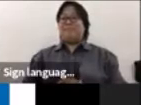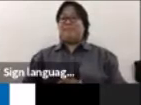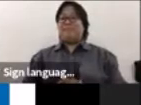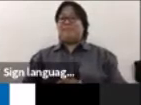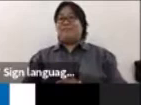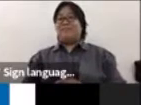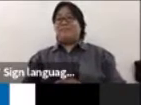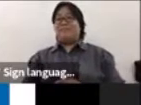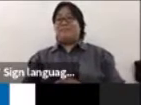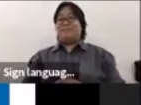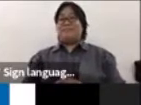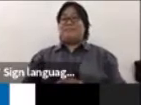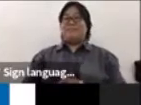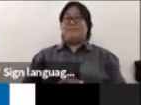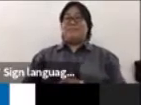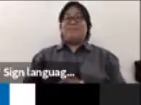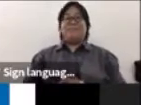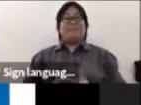Thank you.